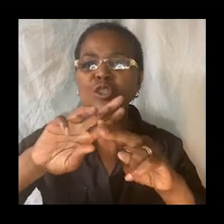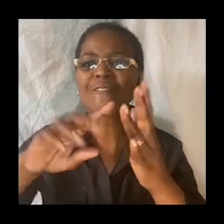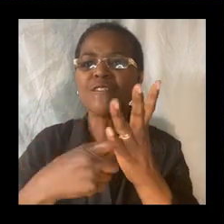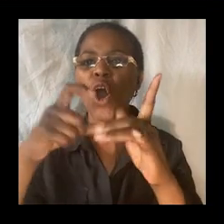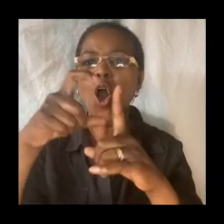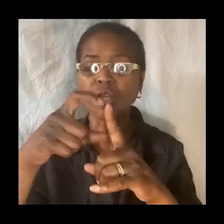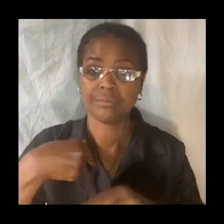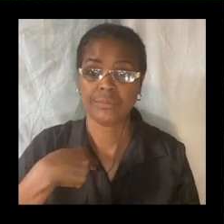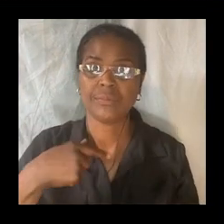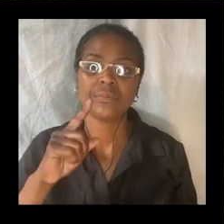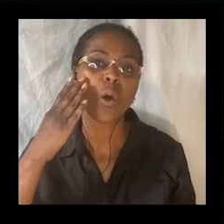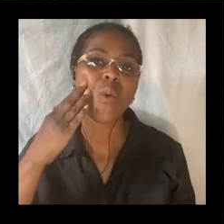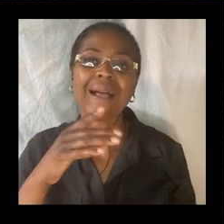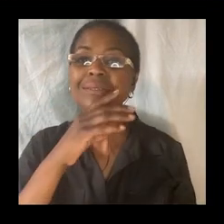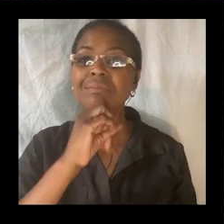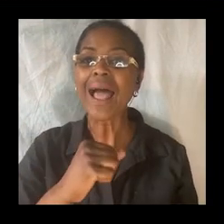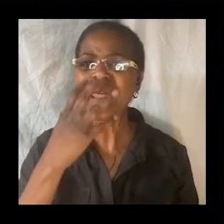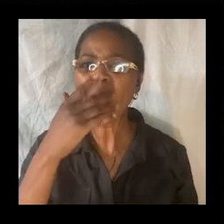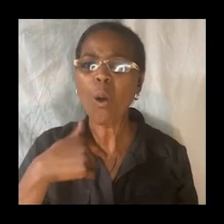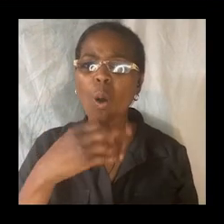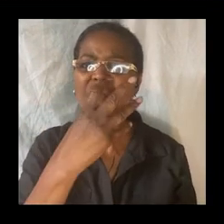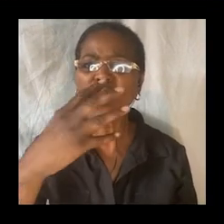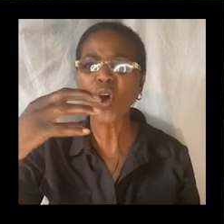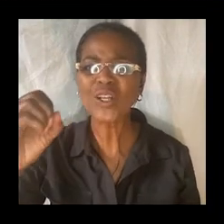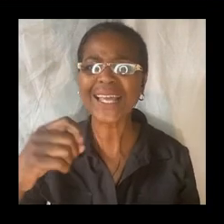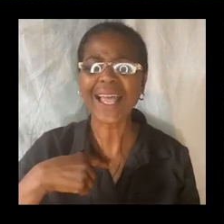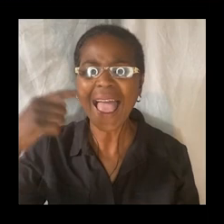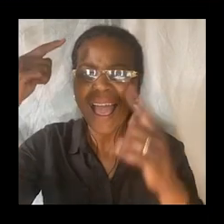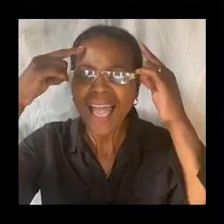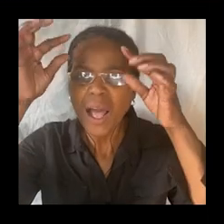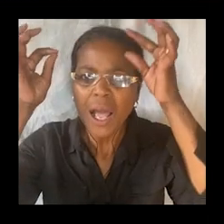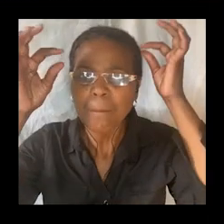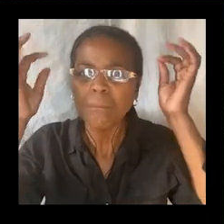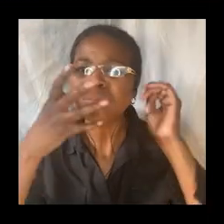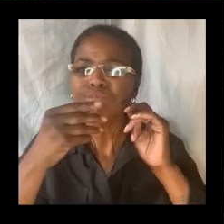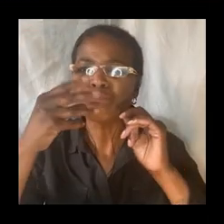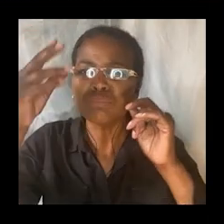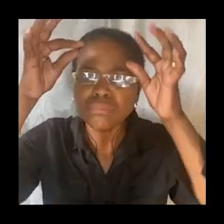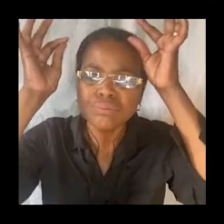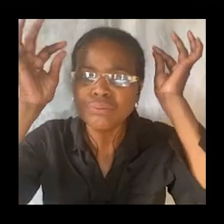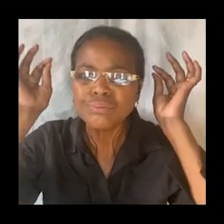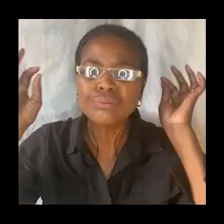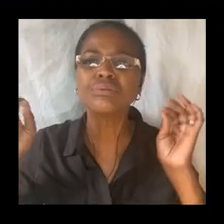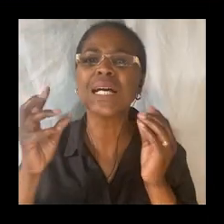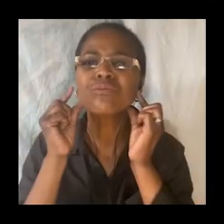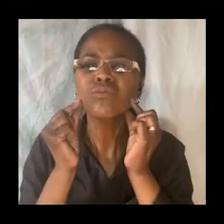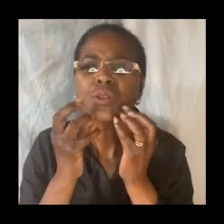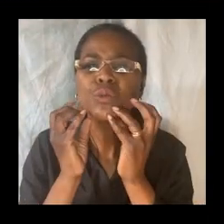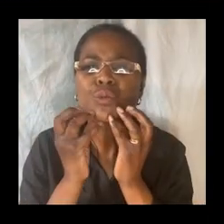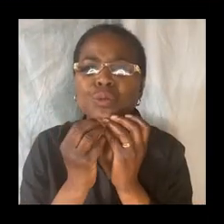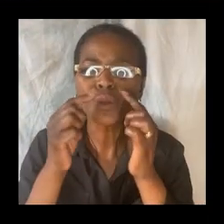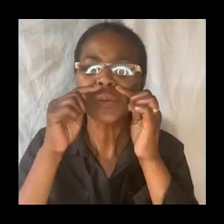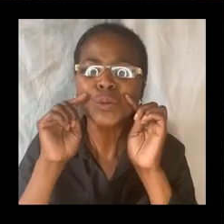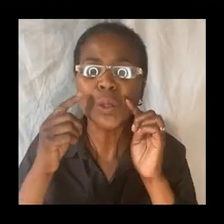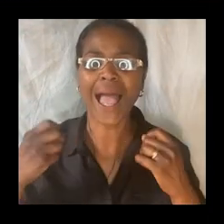I'm 40. I've got a short, kind of mousy hair, kind of a beard, slight beard. I'm wearing a shirt with, which is actually